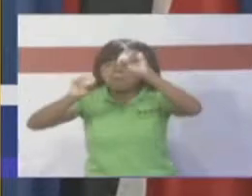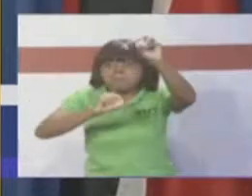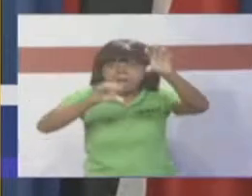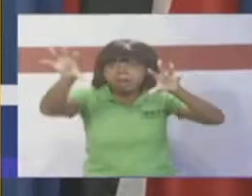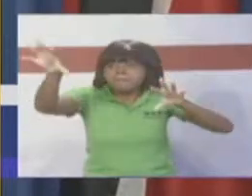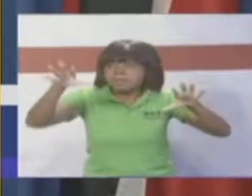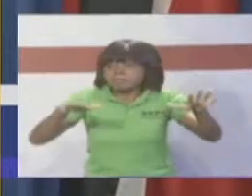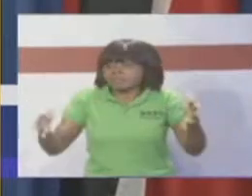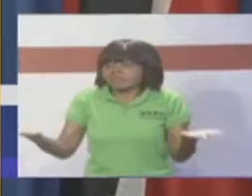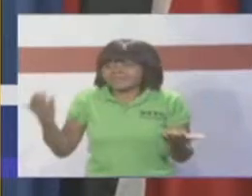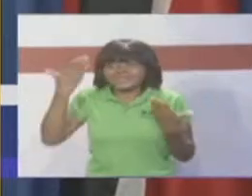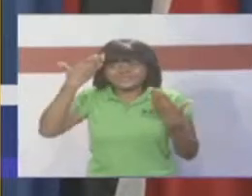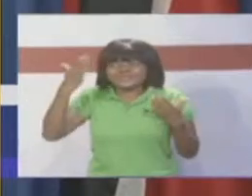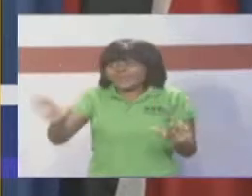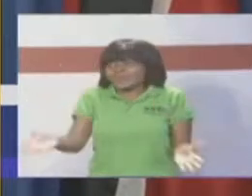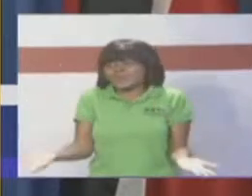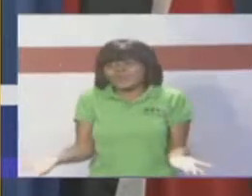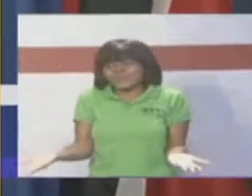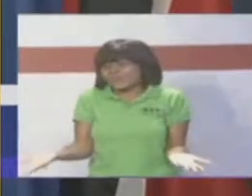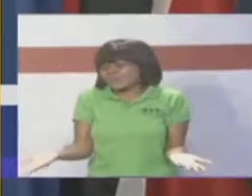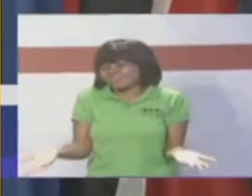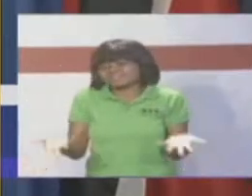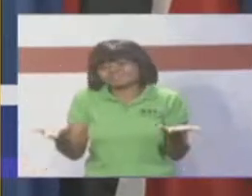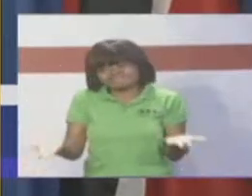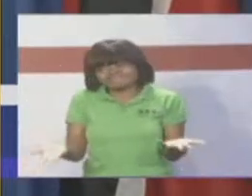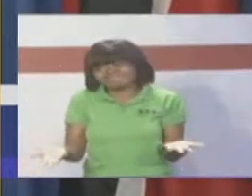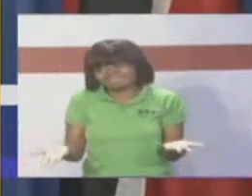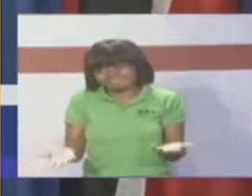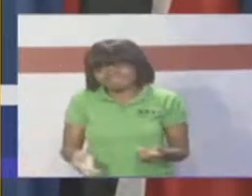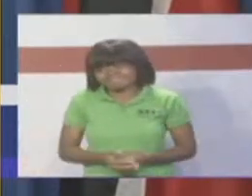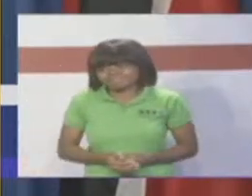on. But the bottom line is,